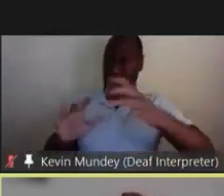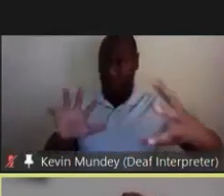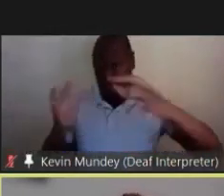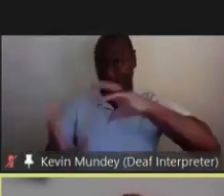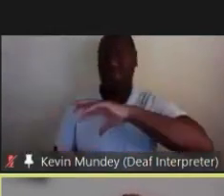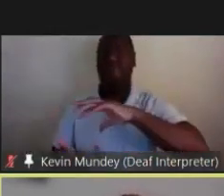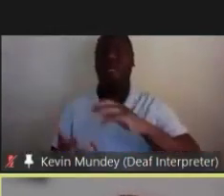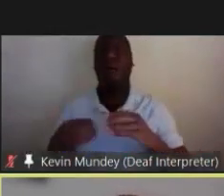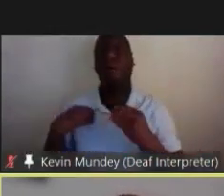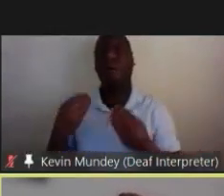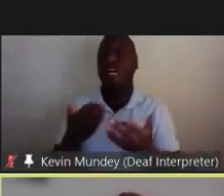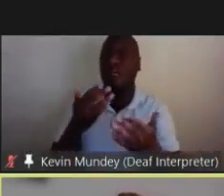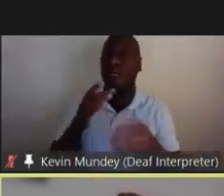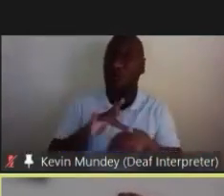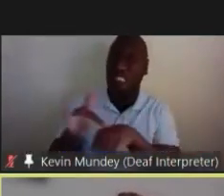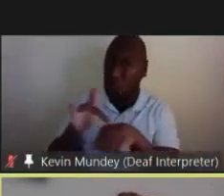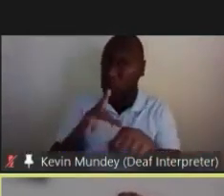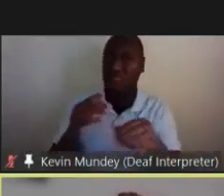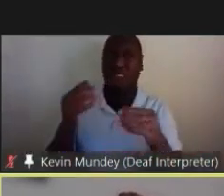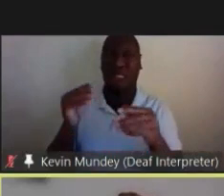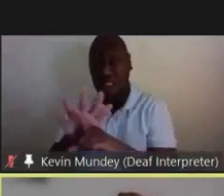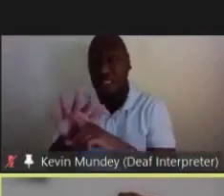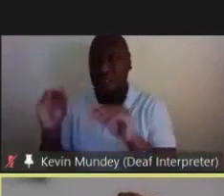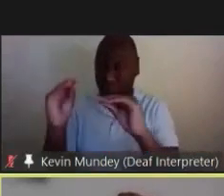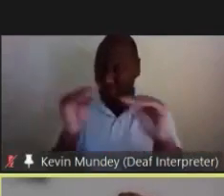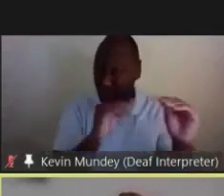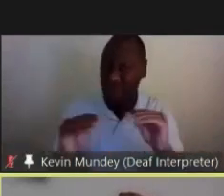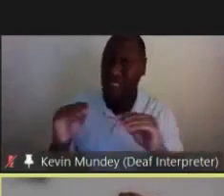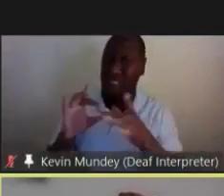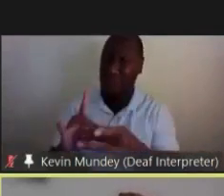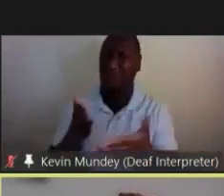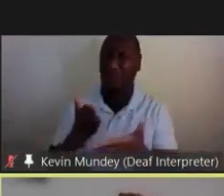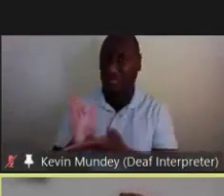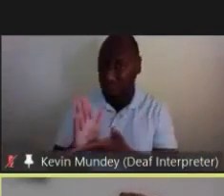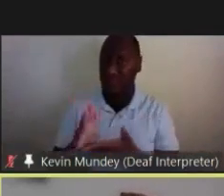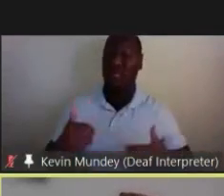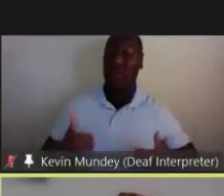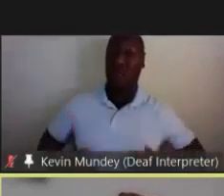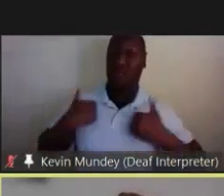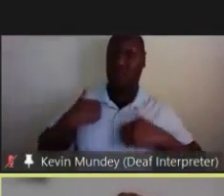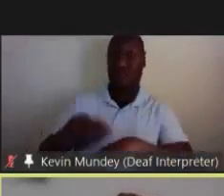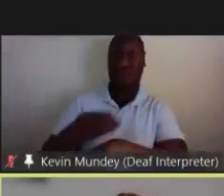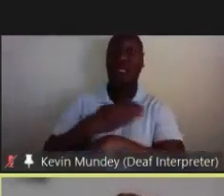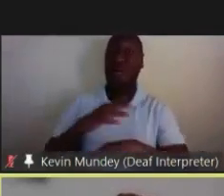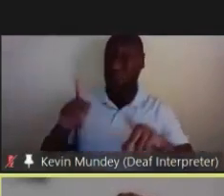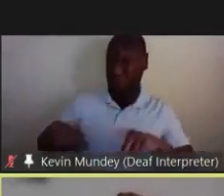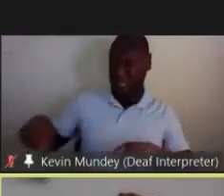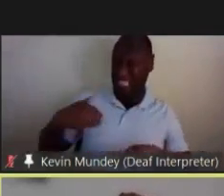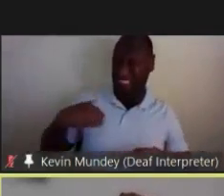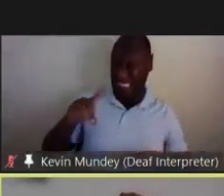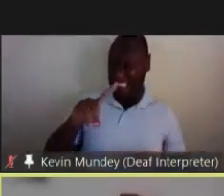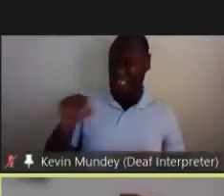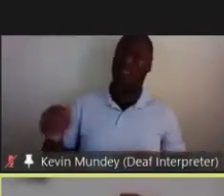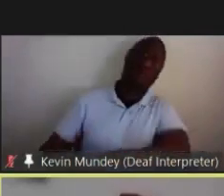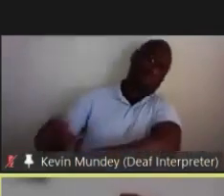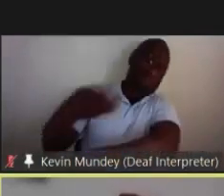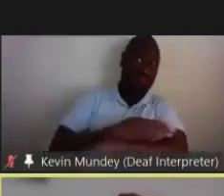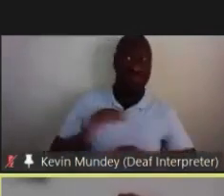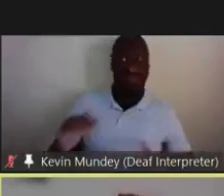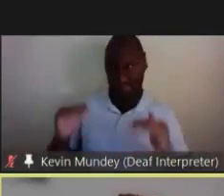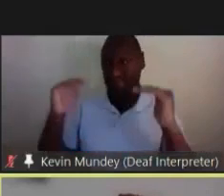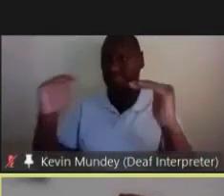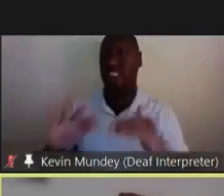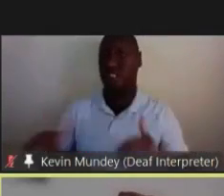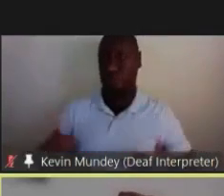and educating about disability rights to improve the lives of people with disabilities. The Association of Maternal and